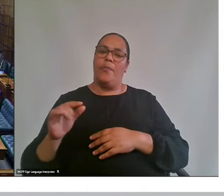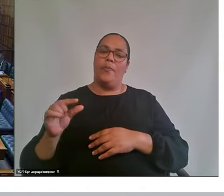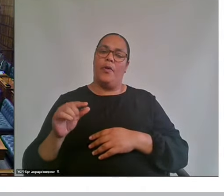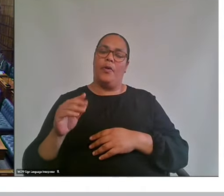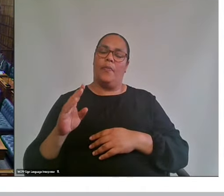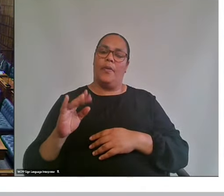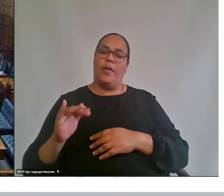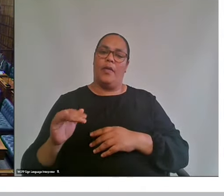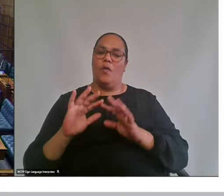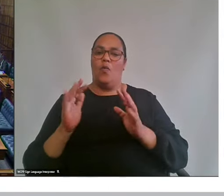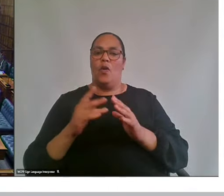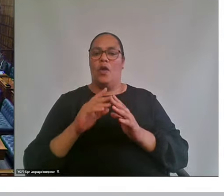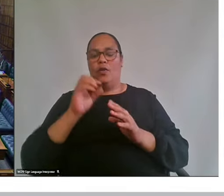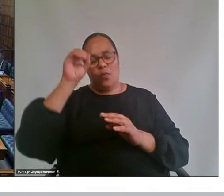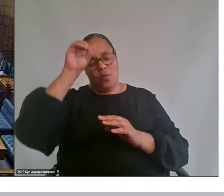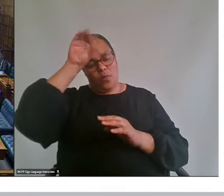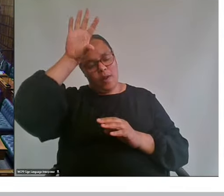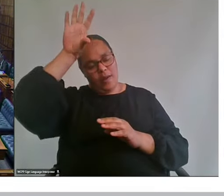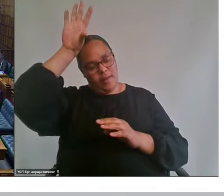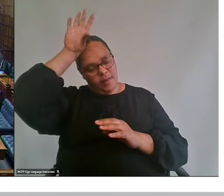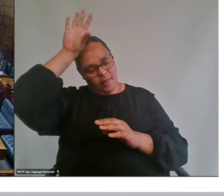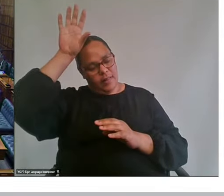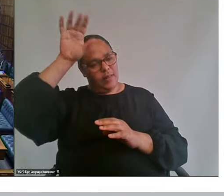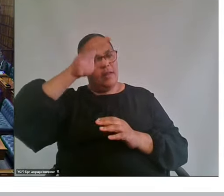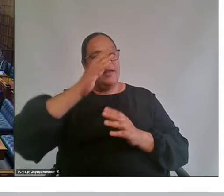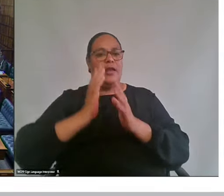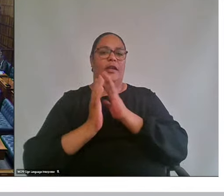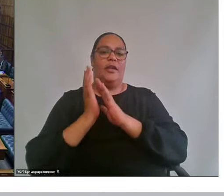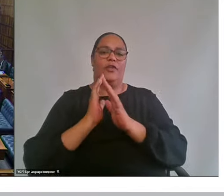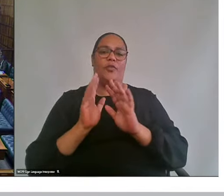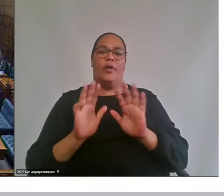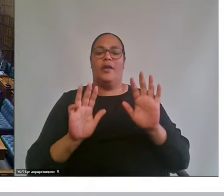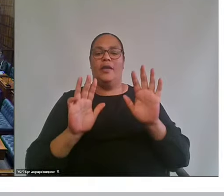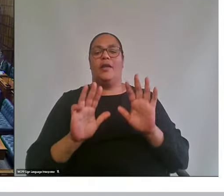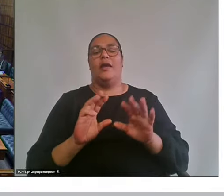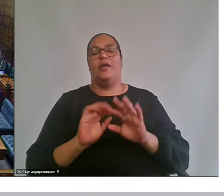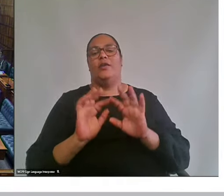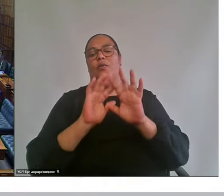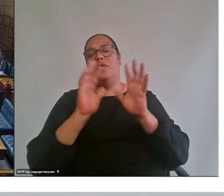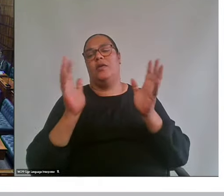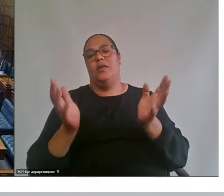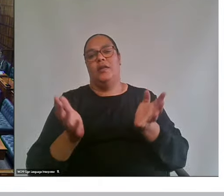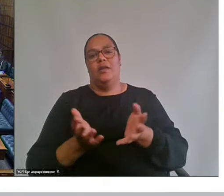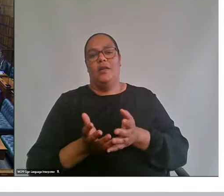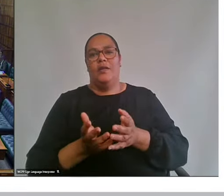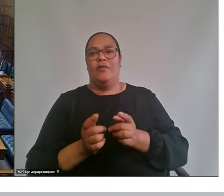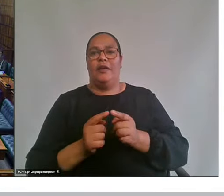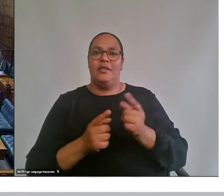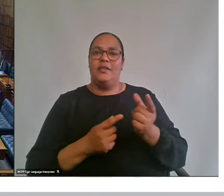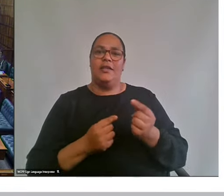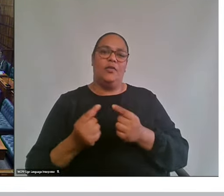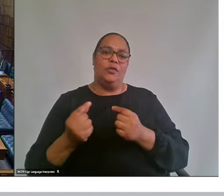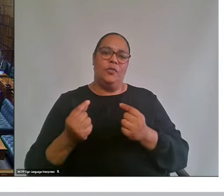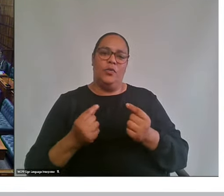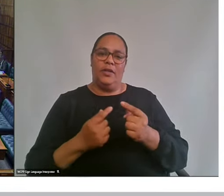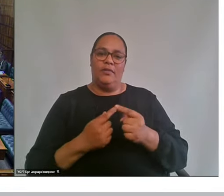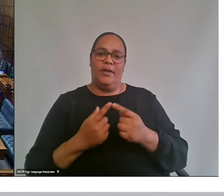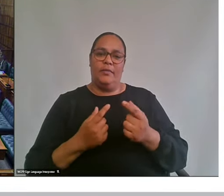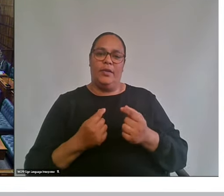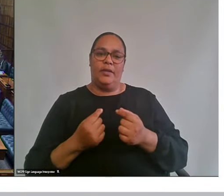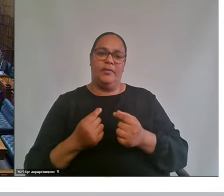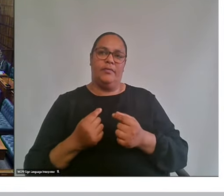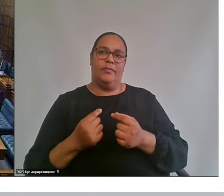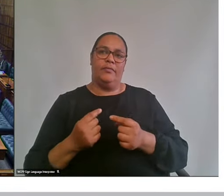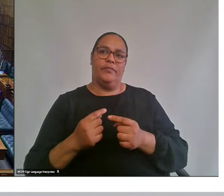as a world whale heritage site only one of nine in the world um and um